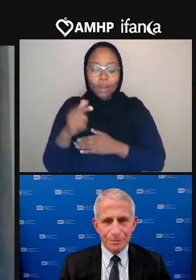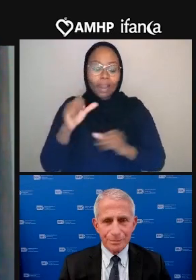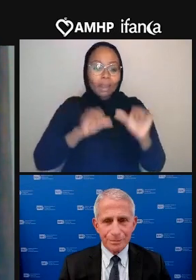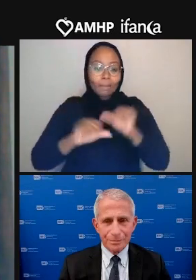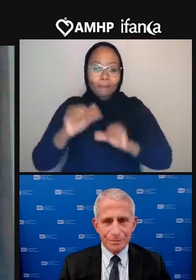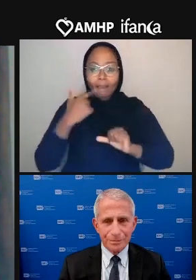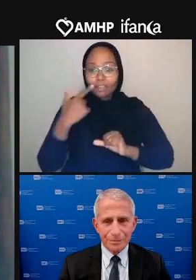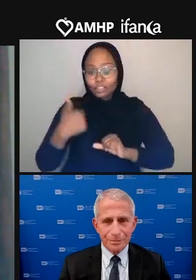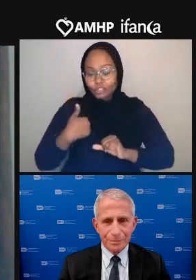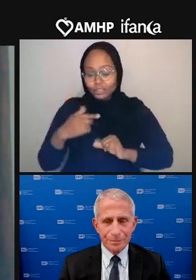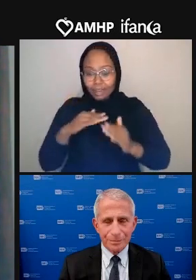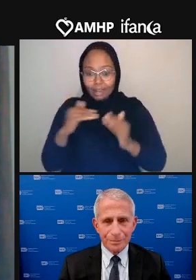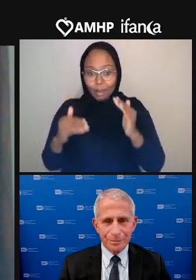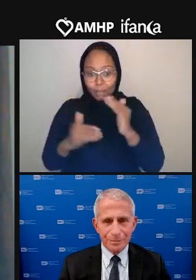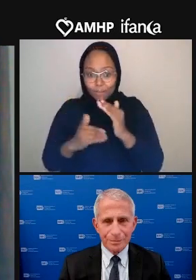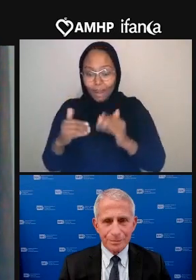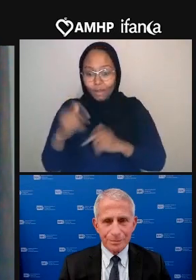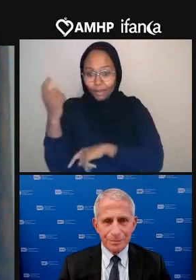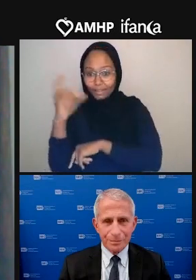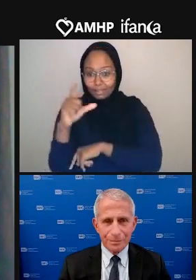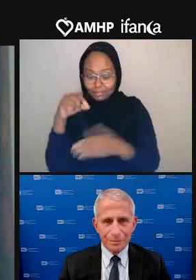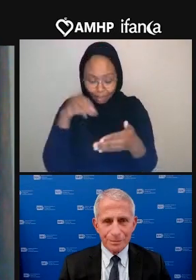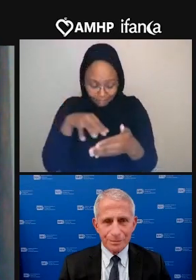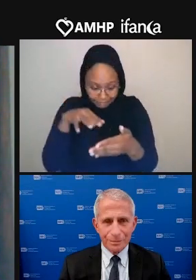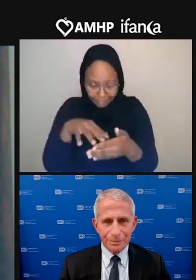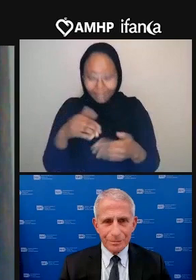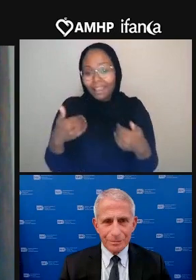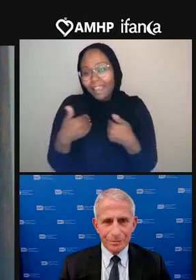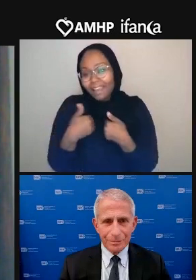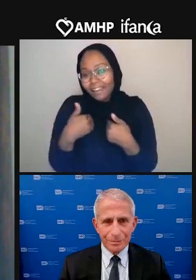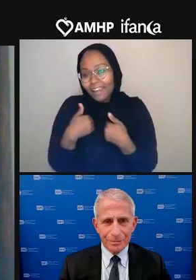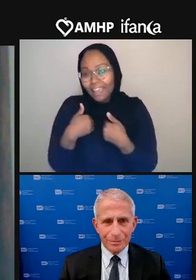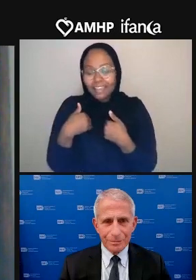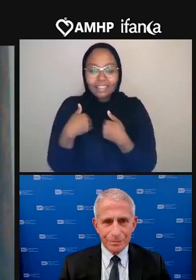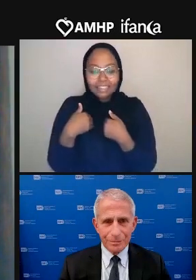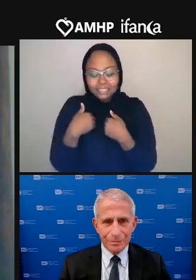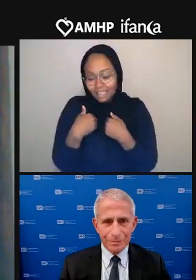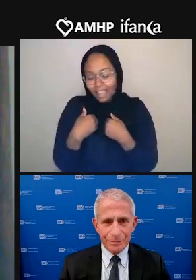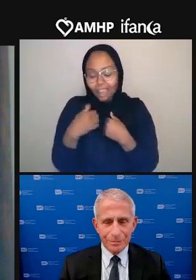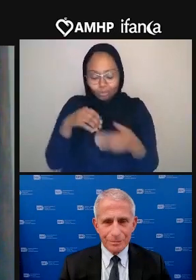studies. She's also founded a tutoring service at the start of the pandemic.